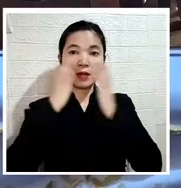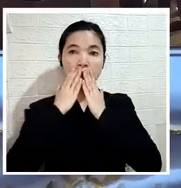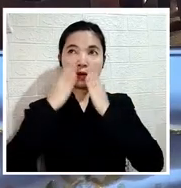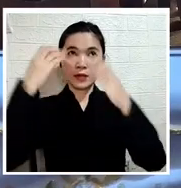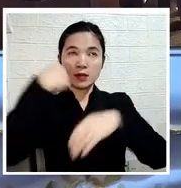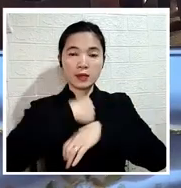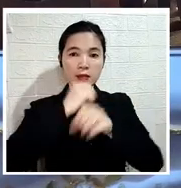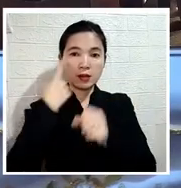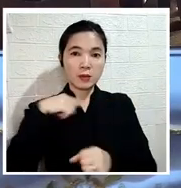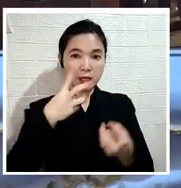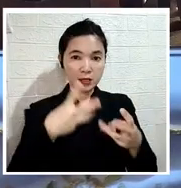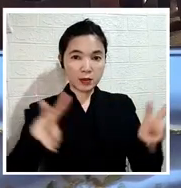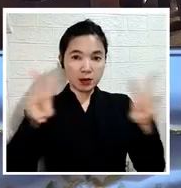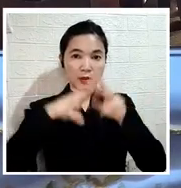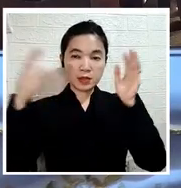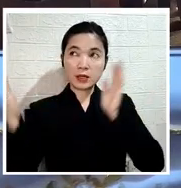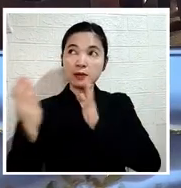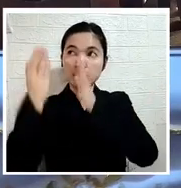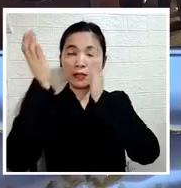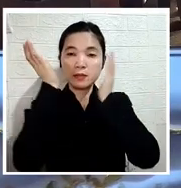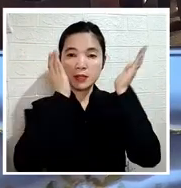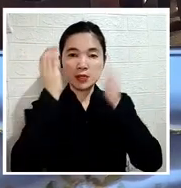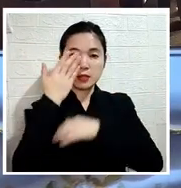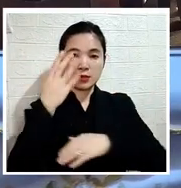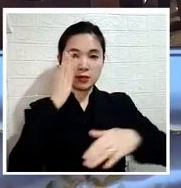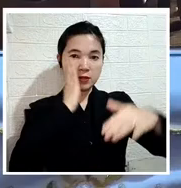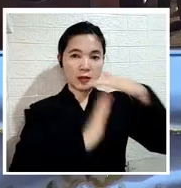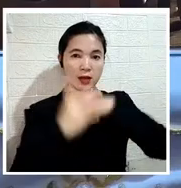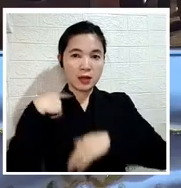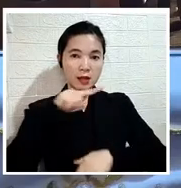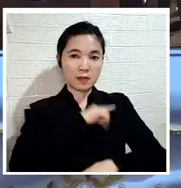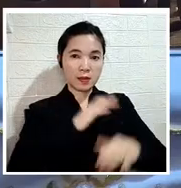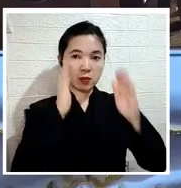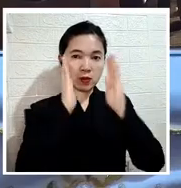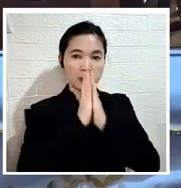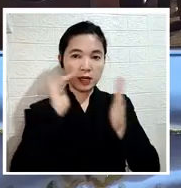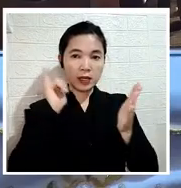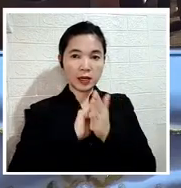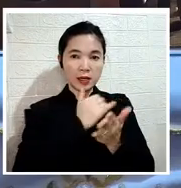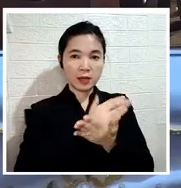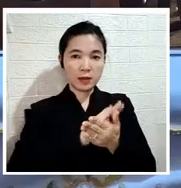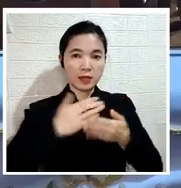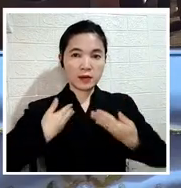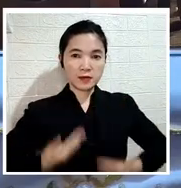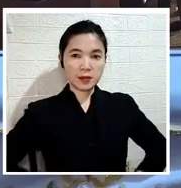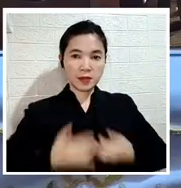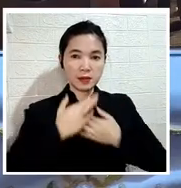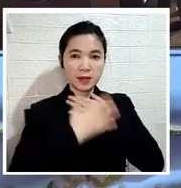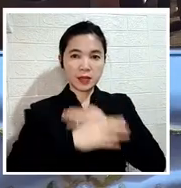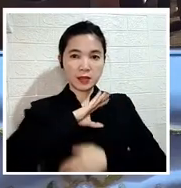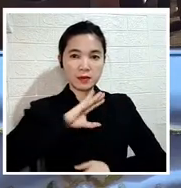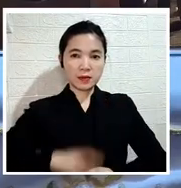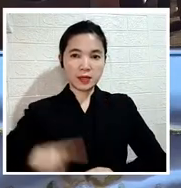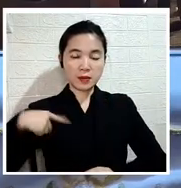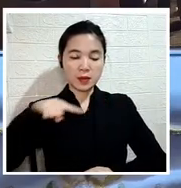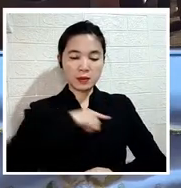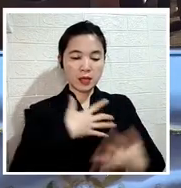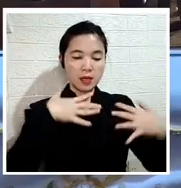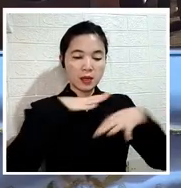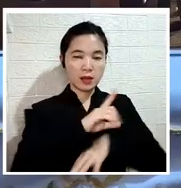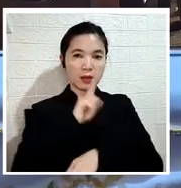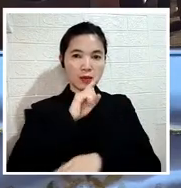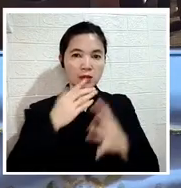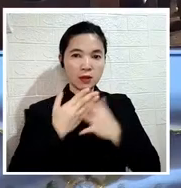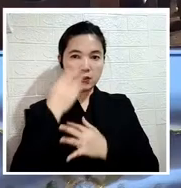worthy to be in your presence and minister to you. Humbly we pray that partaking the body and blood of Christ, we gather into one by the